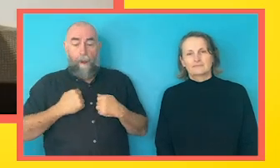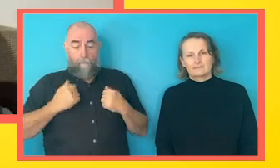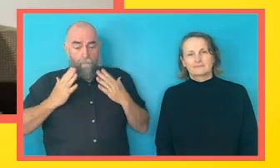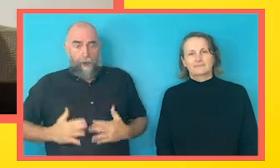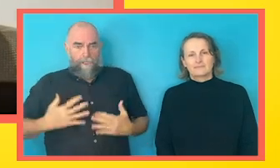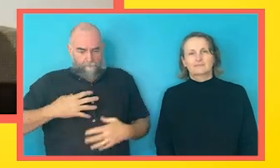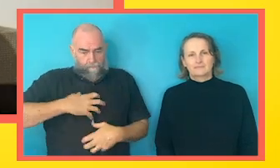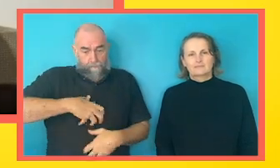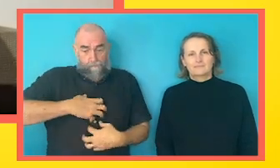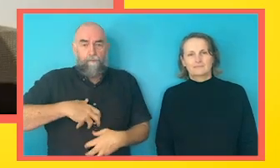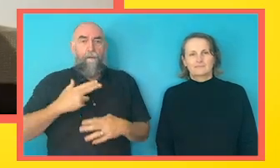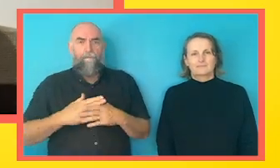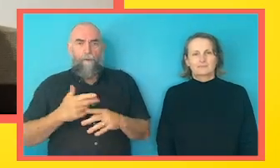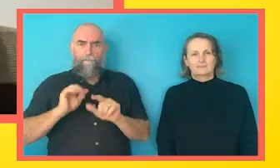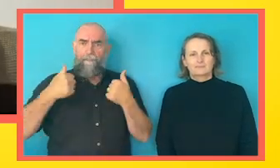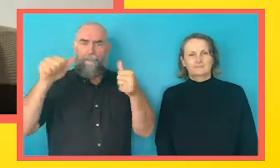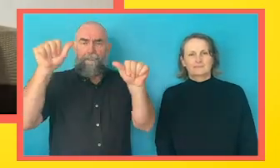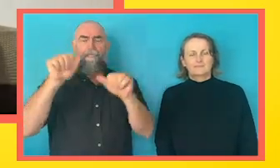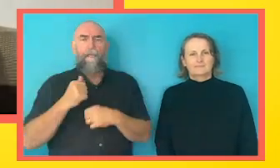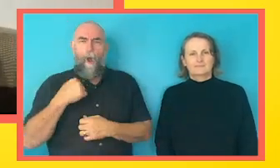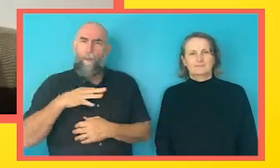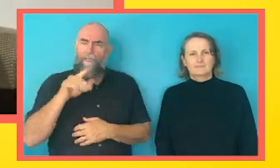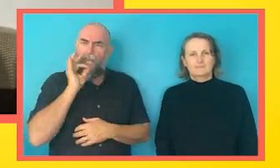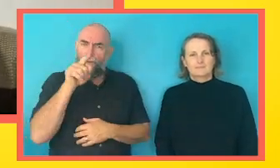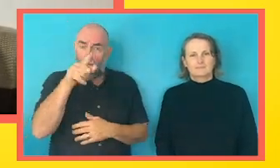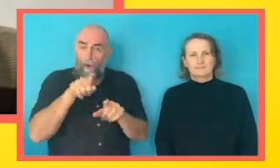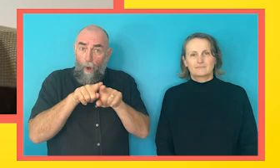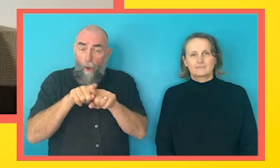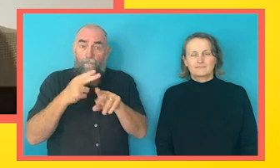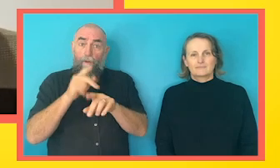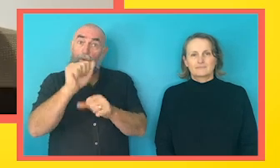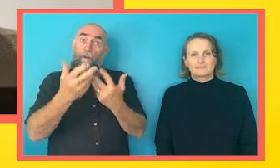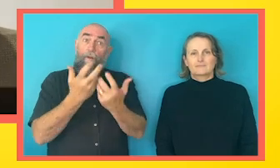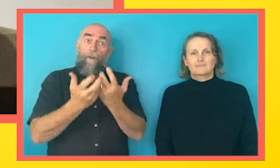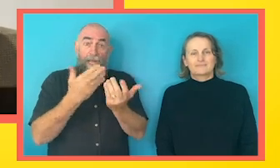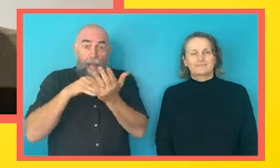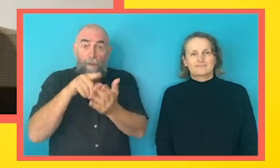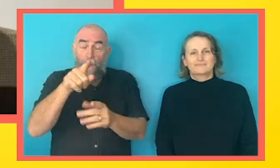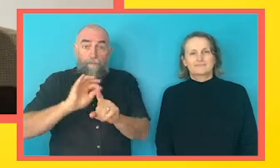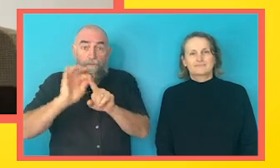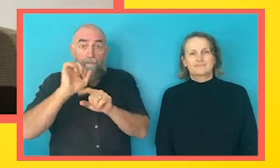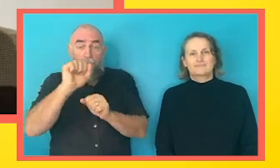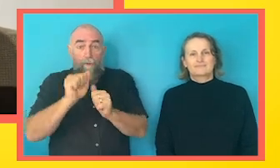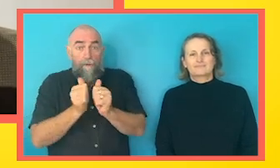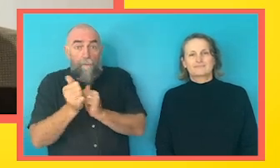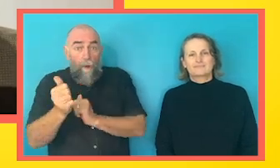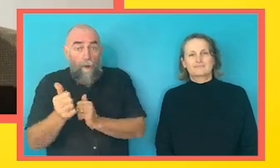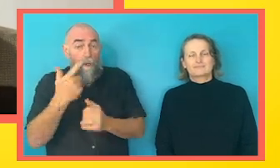adjust and get the best out of my body. Is there anything that you're learning that's assisting you in the process of getting your best out of your